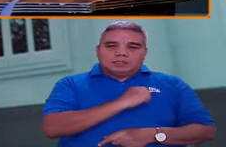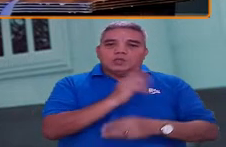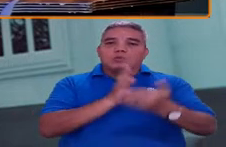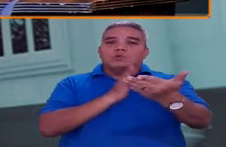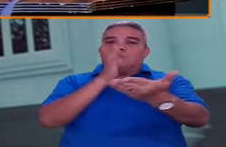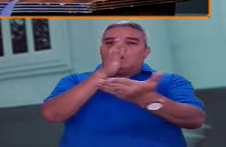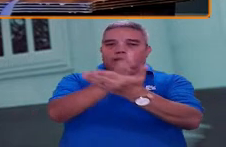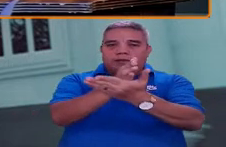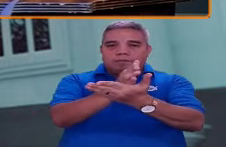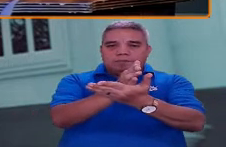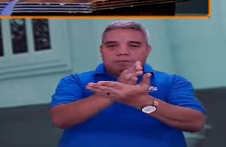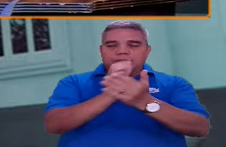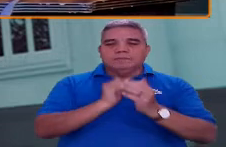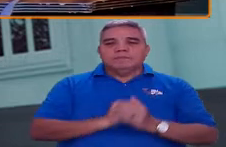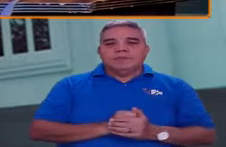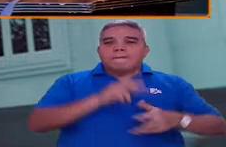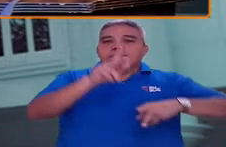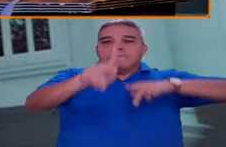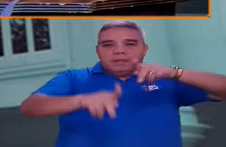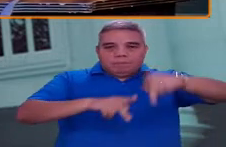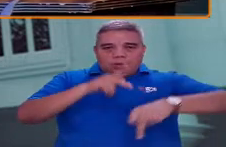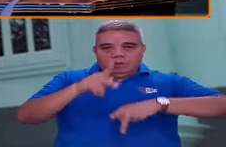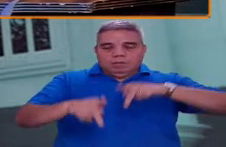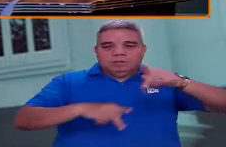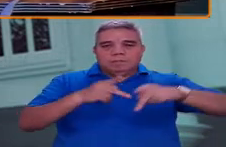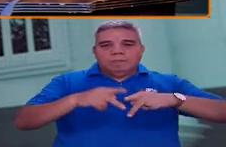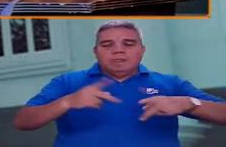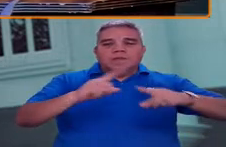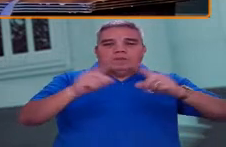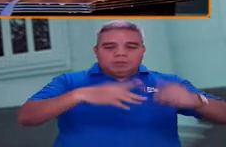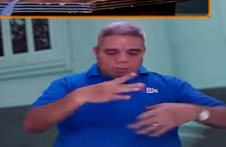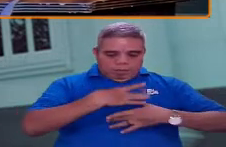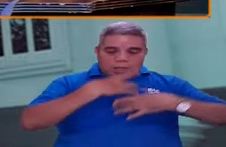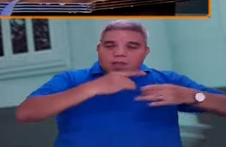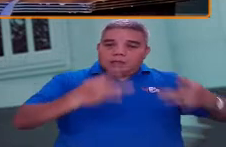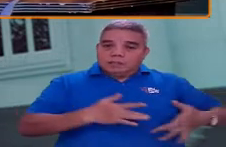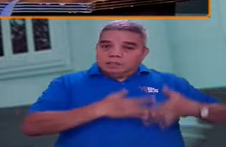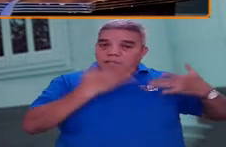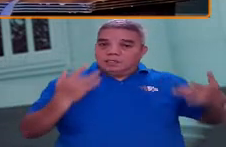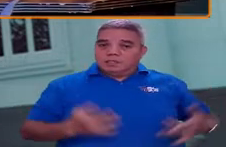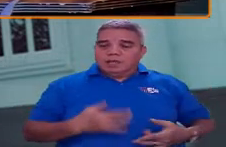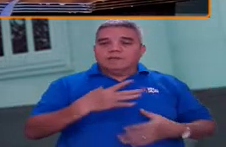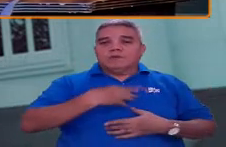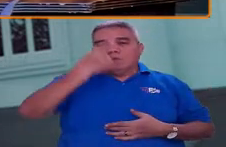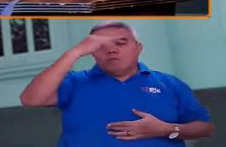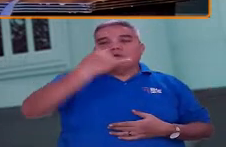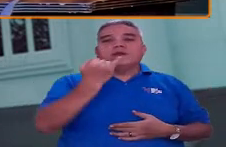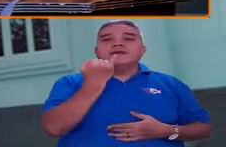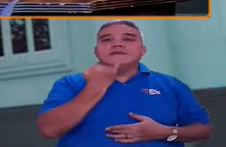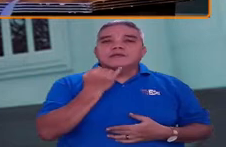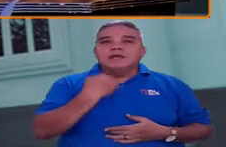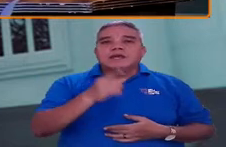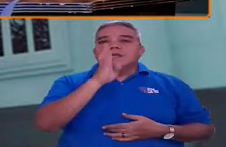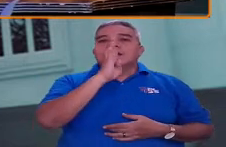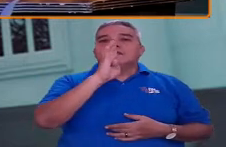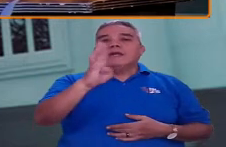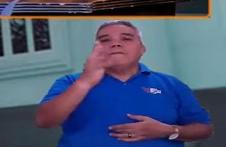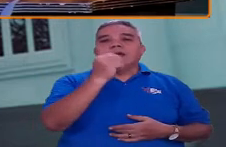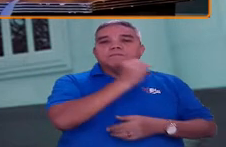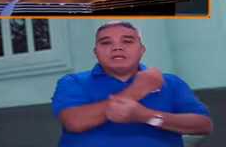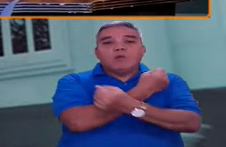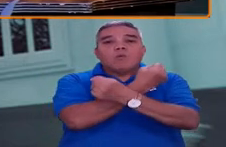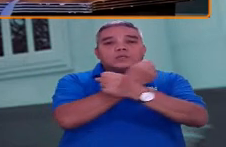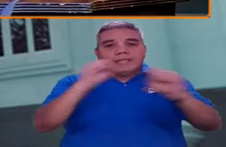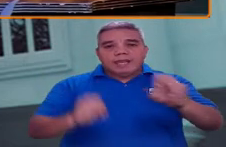toward his people. Brethren, my heart's desire and prayer to God for Israel that they might be